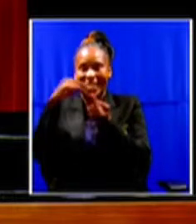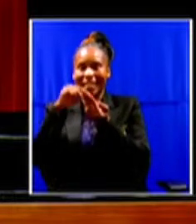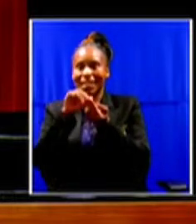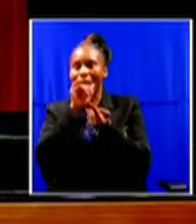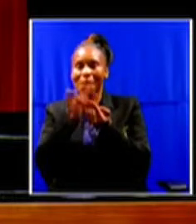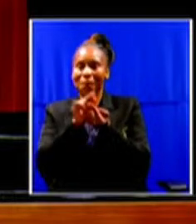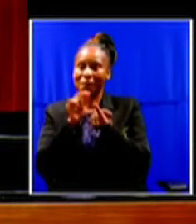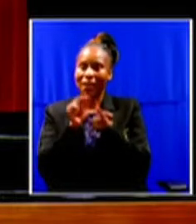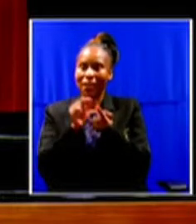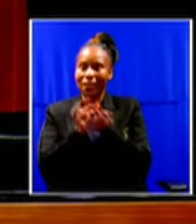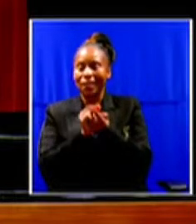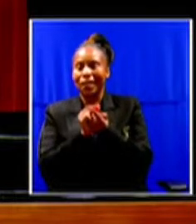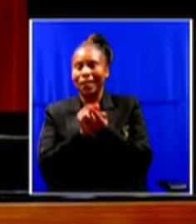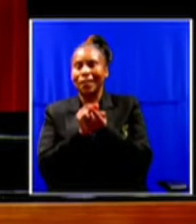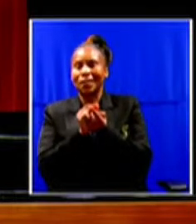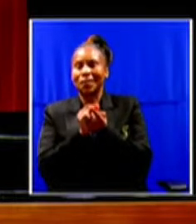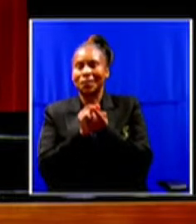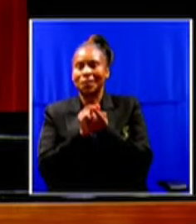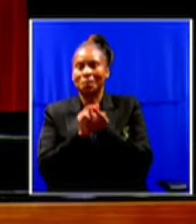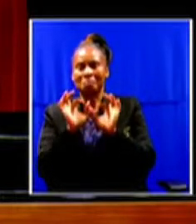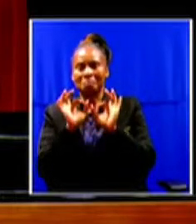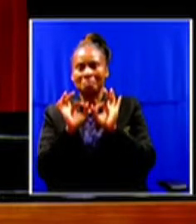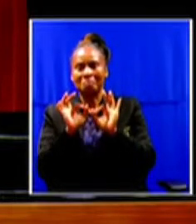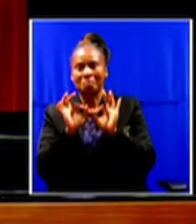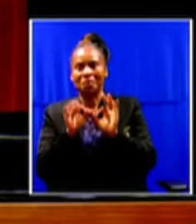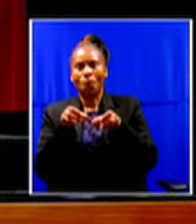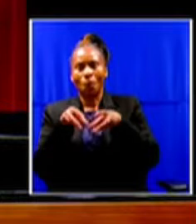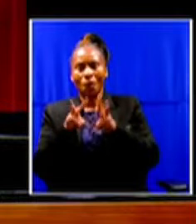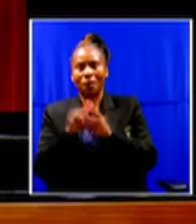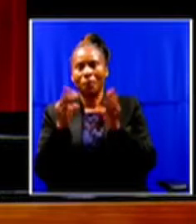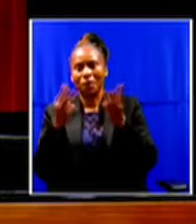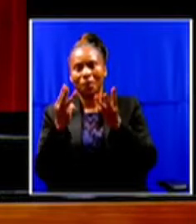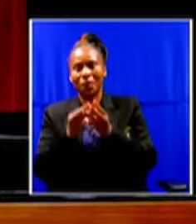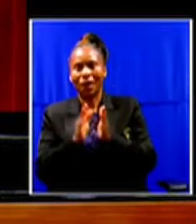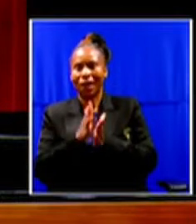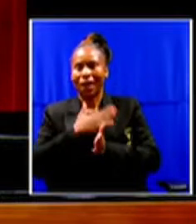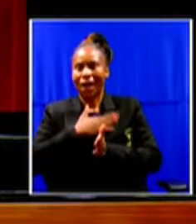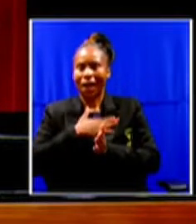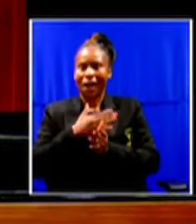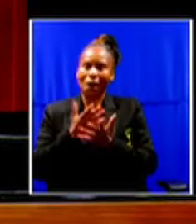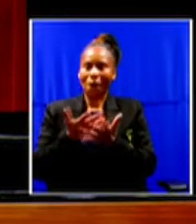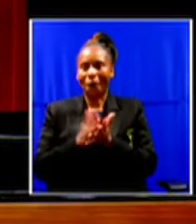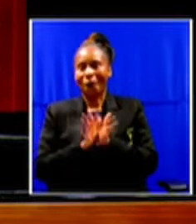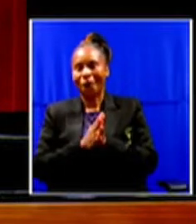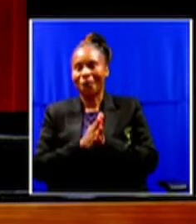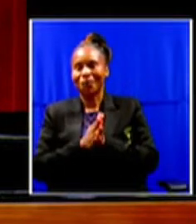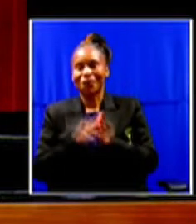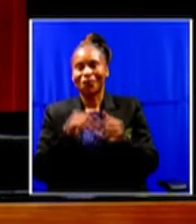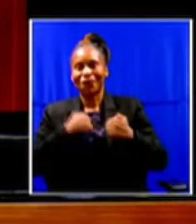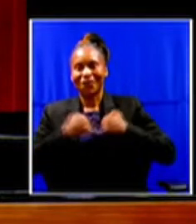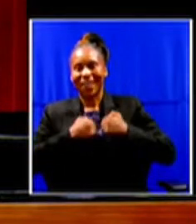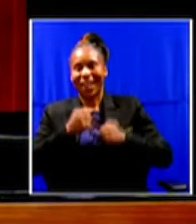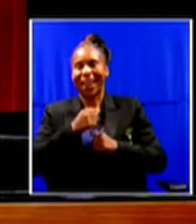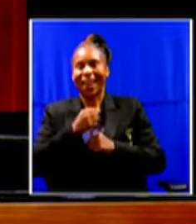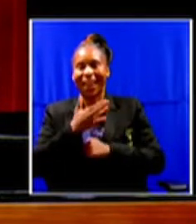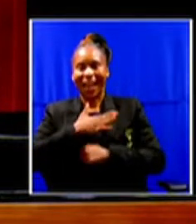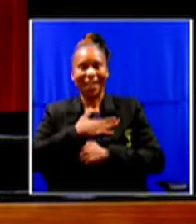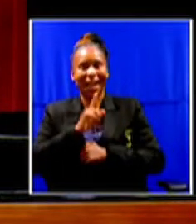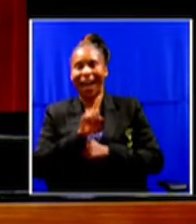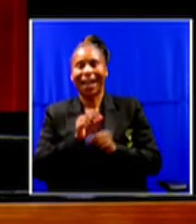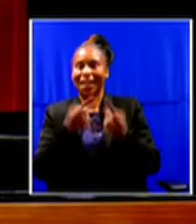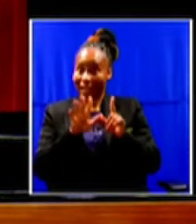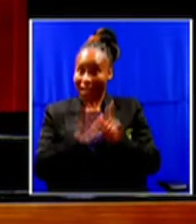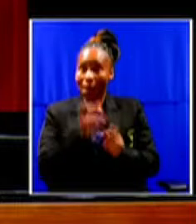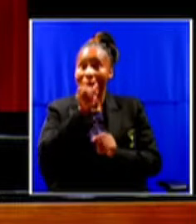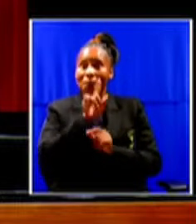We would have liked him to be here. He always prefers to be here. He's unable to be so. So we will